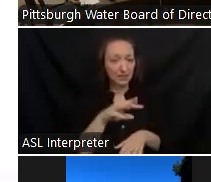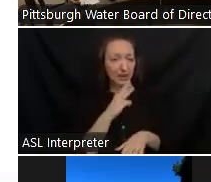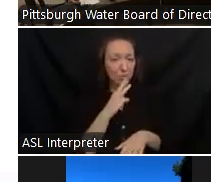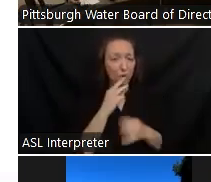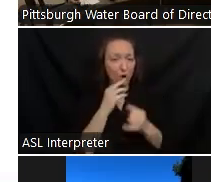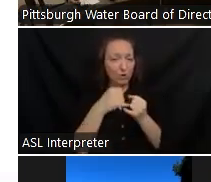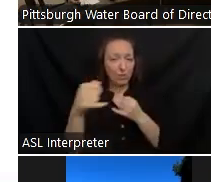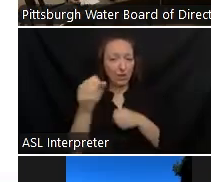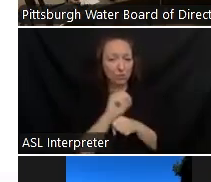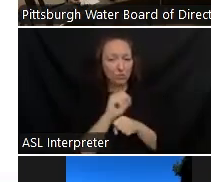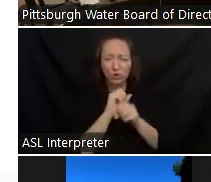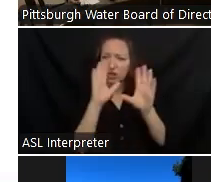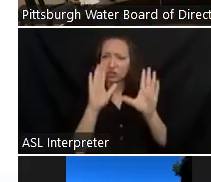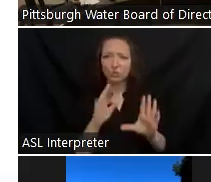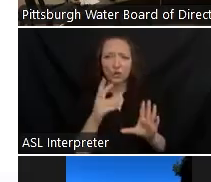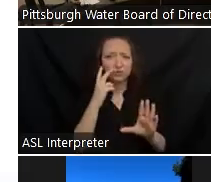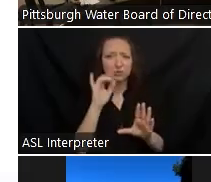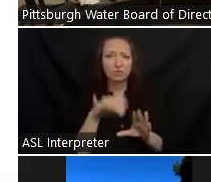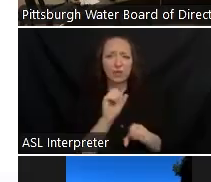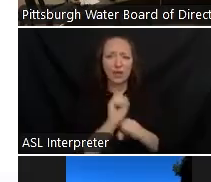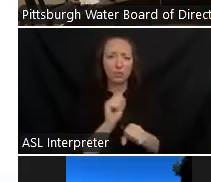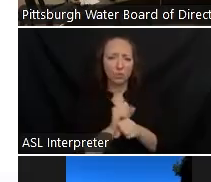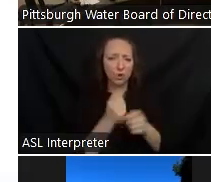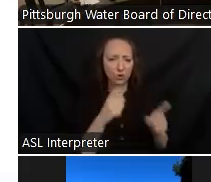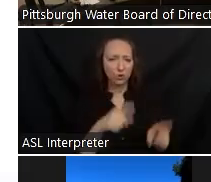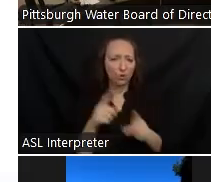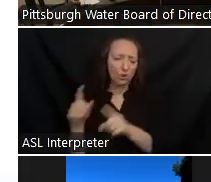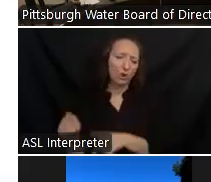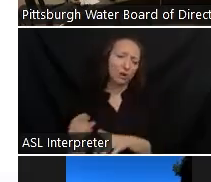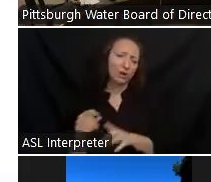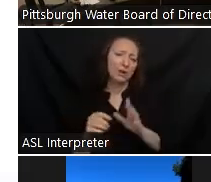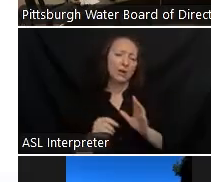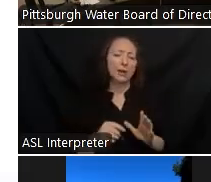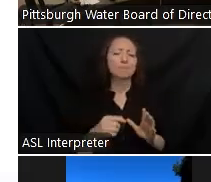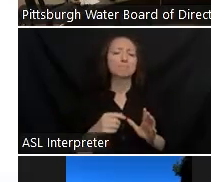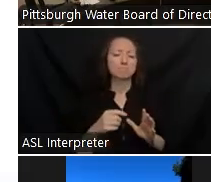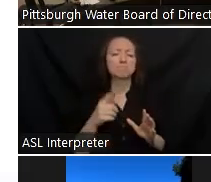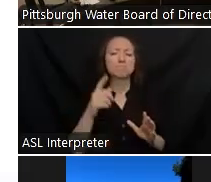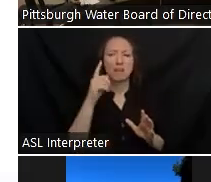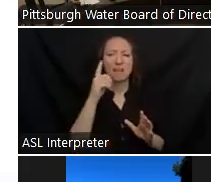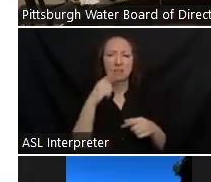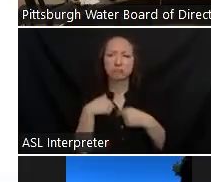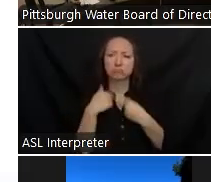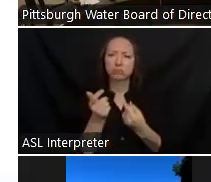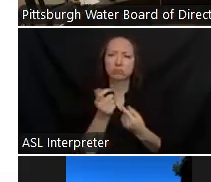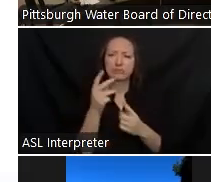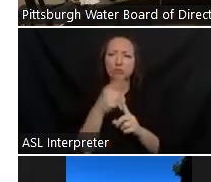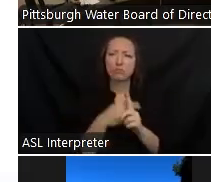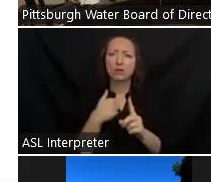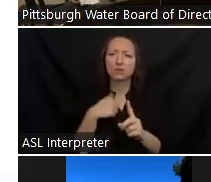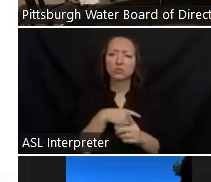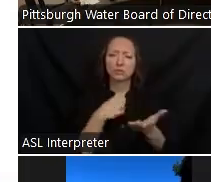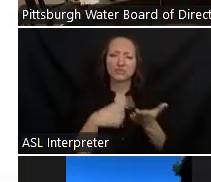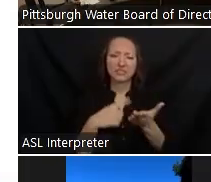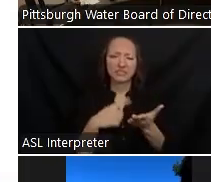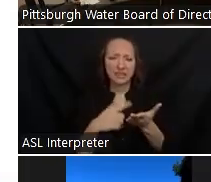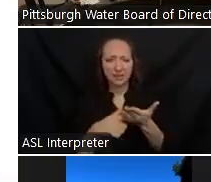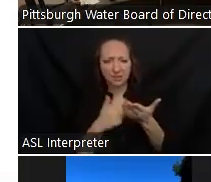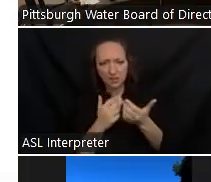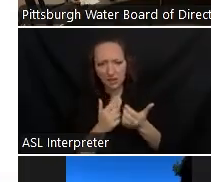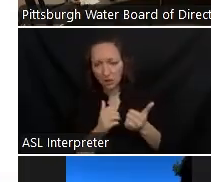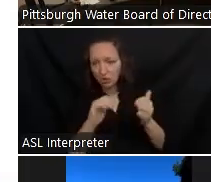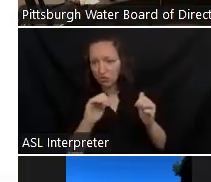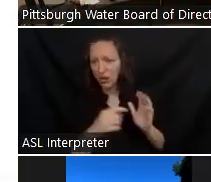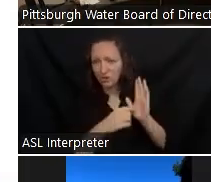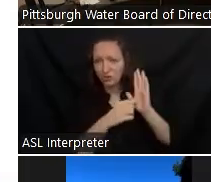it's wonderful to see the work being done. I think we've had conversations over the last few months about how can we highlight what that work is and make